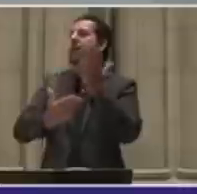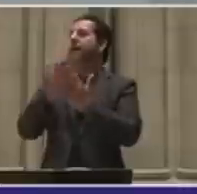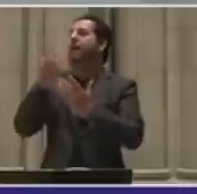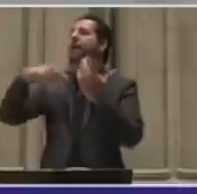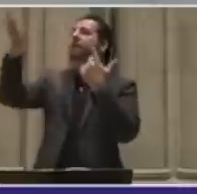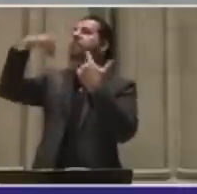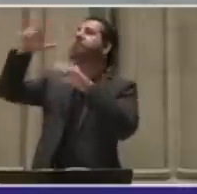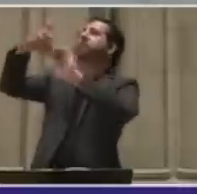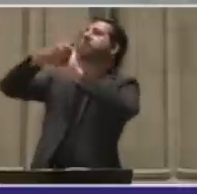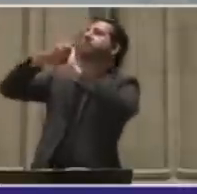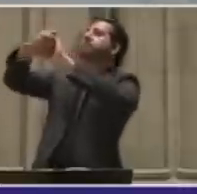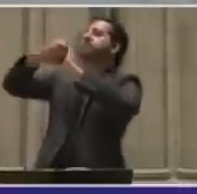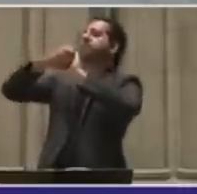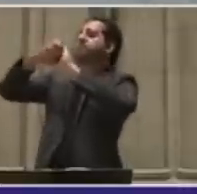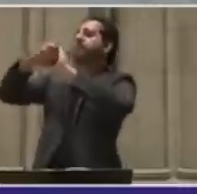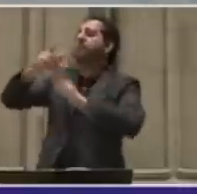hand,